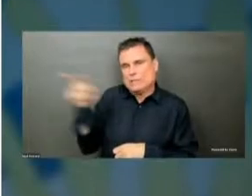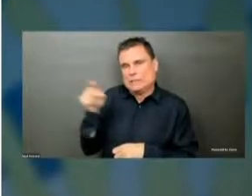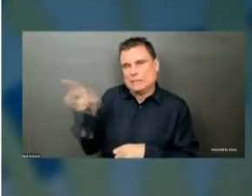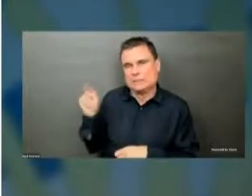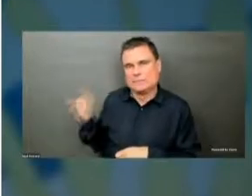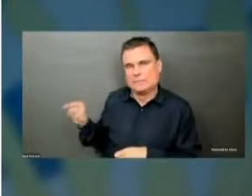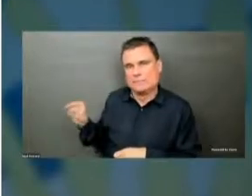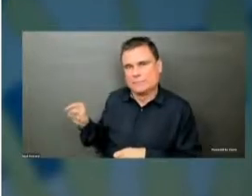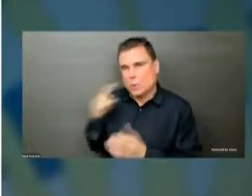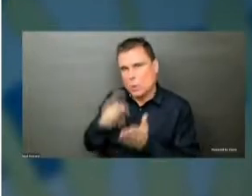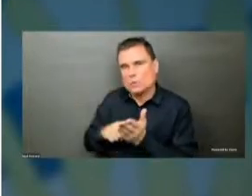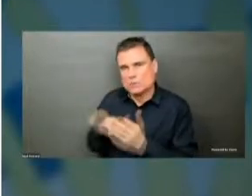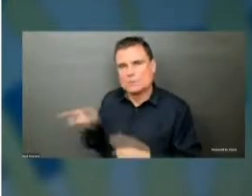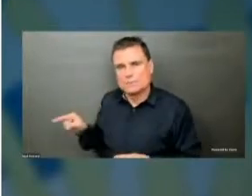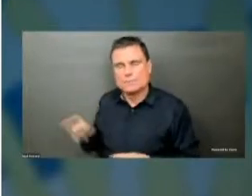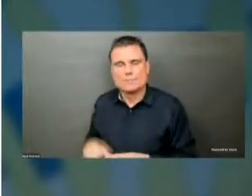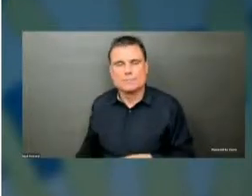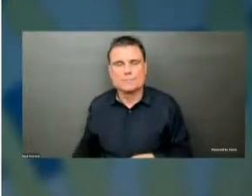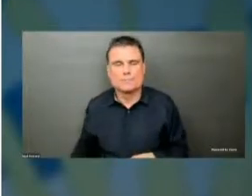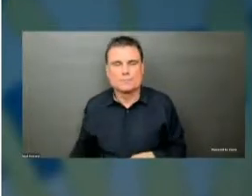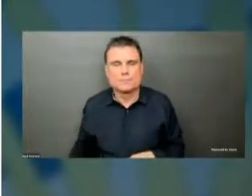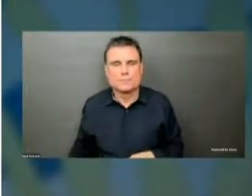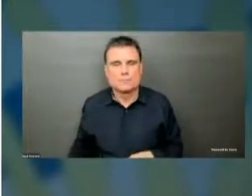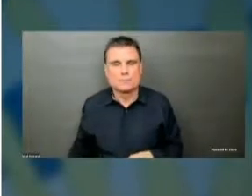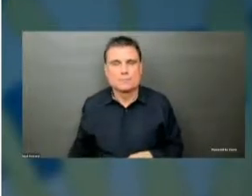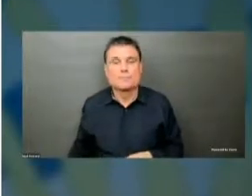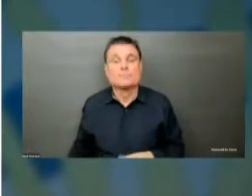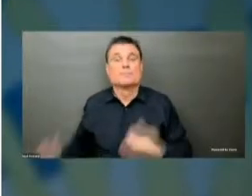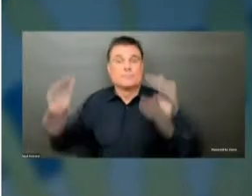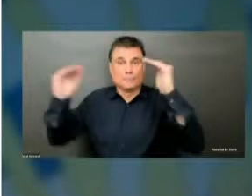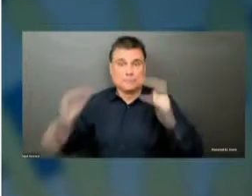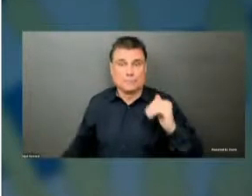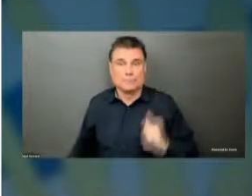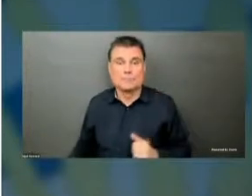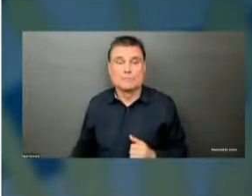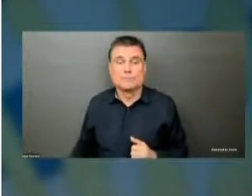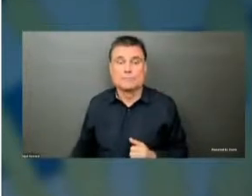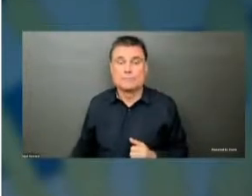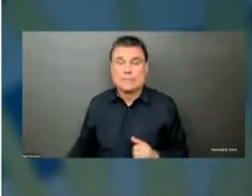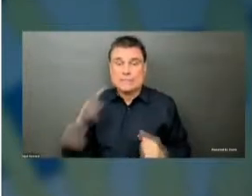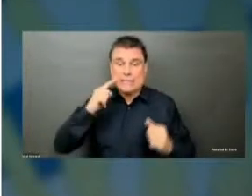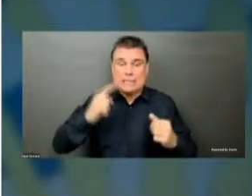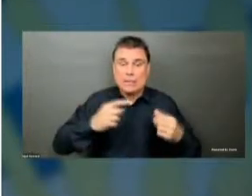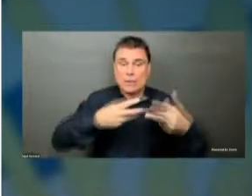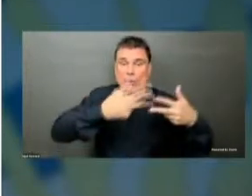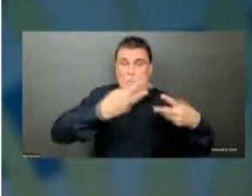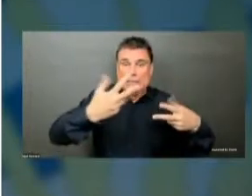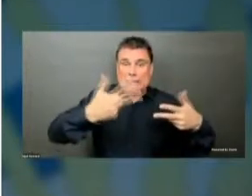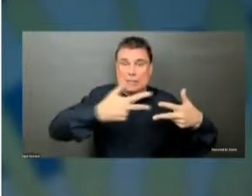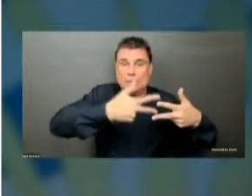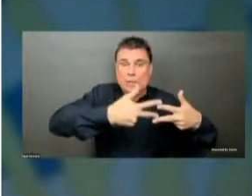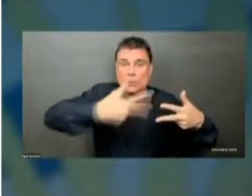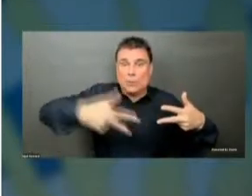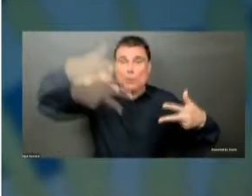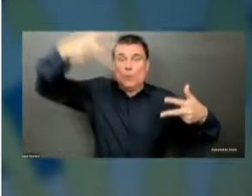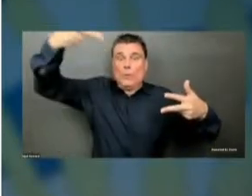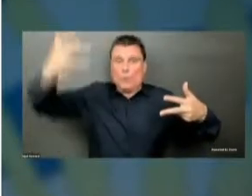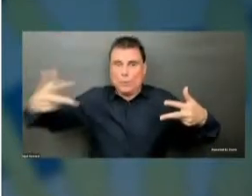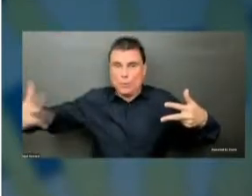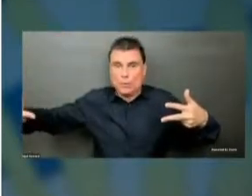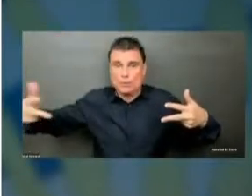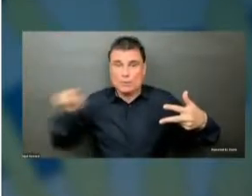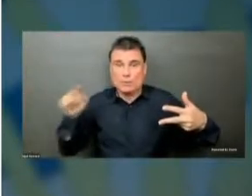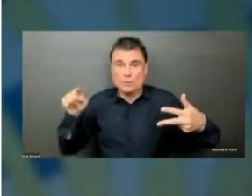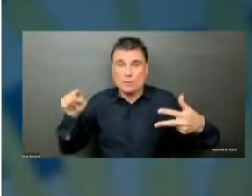system is being impacted by our pandemic. As we can see, the cases peaked in November,